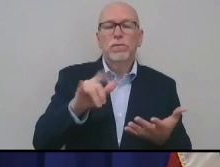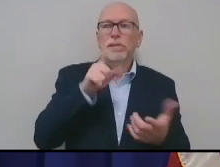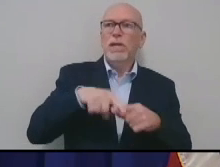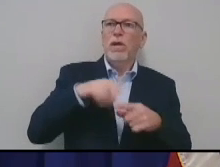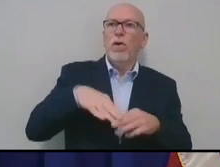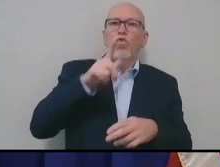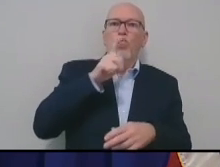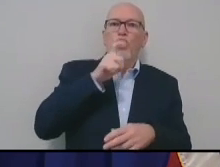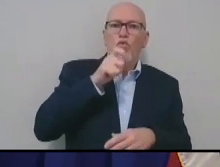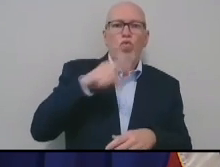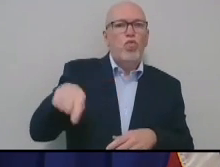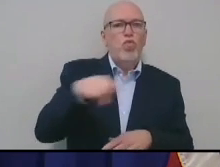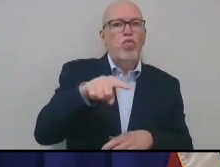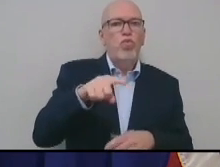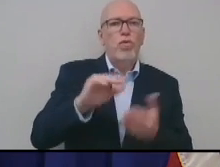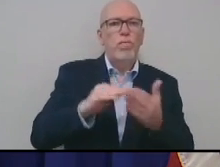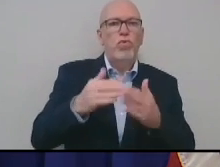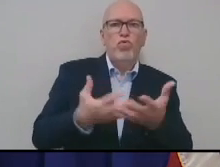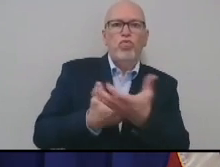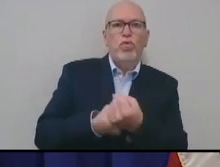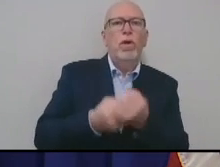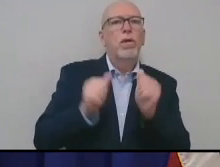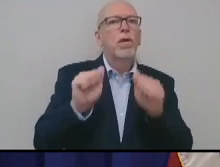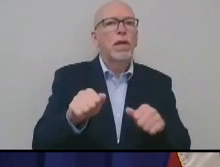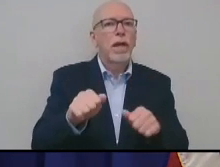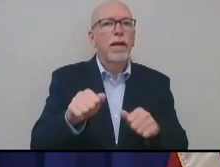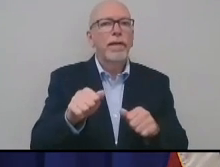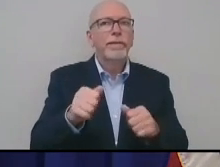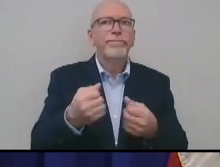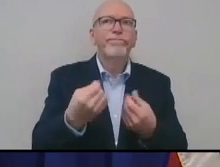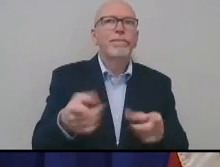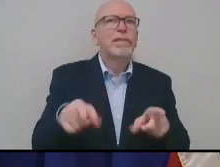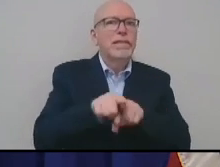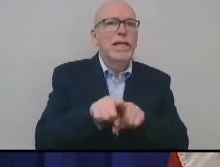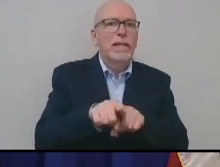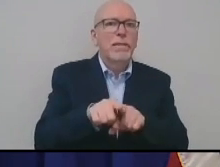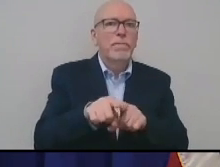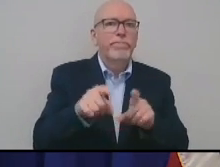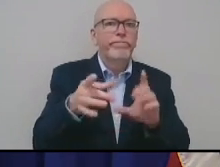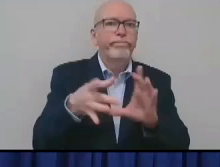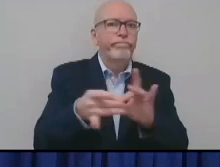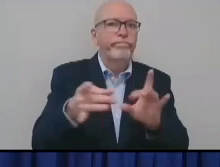vaccinated and can carry the same messages that we give here on a regular basis.